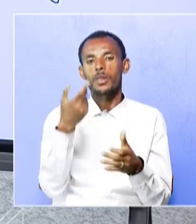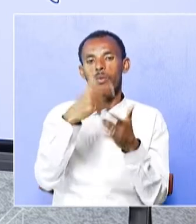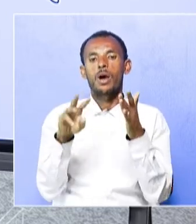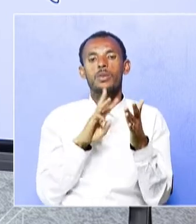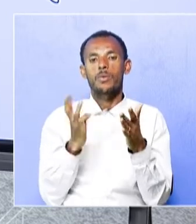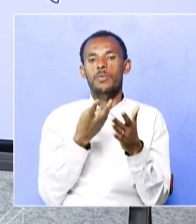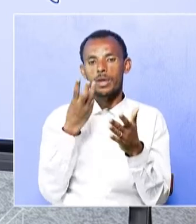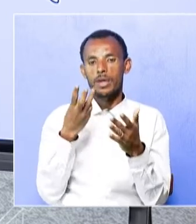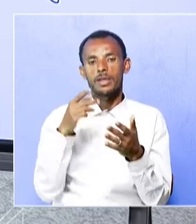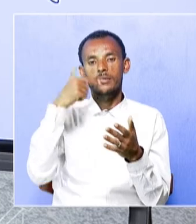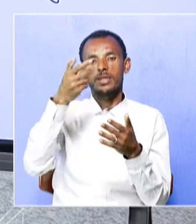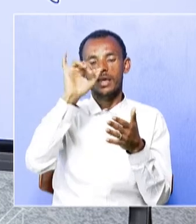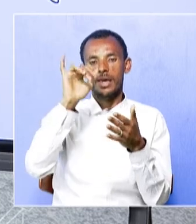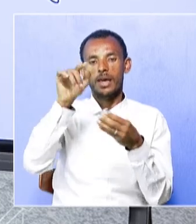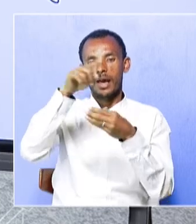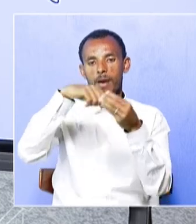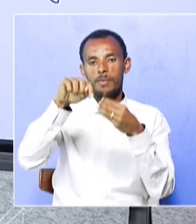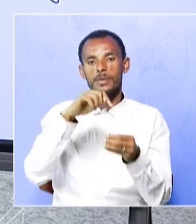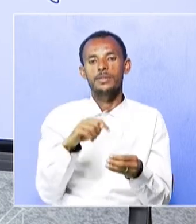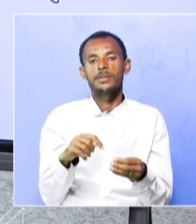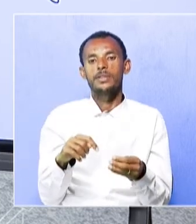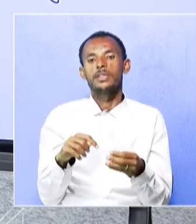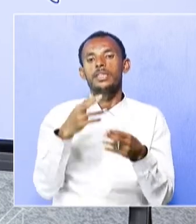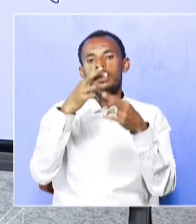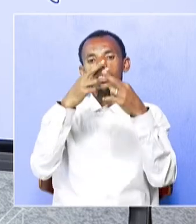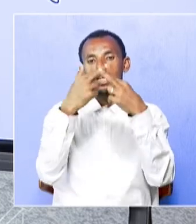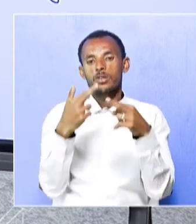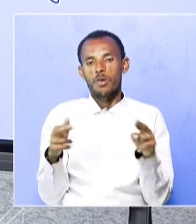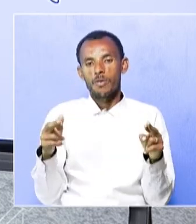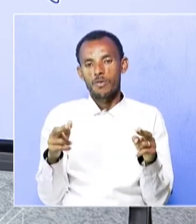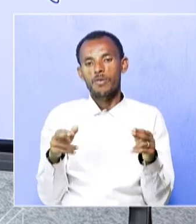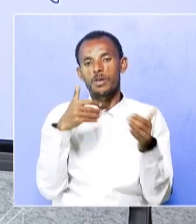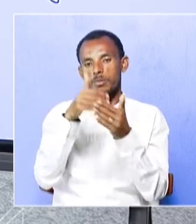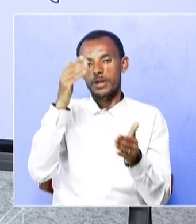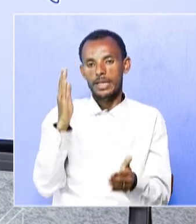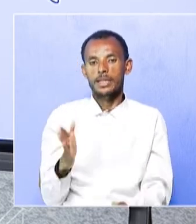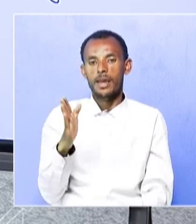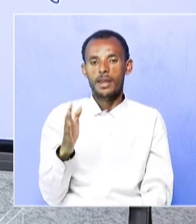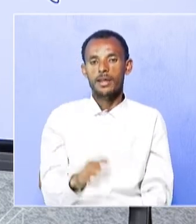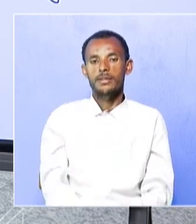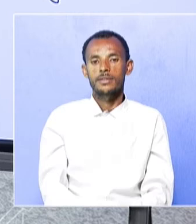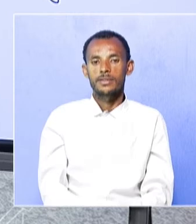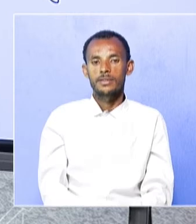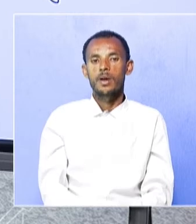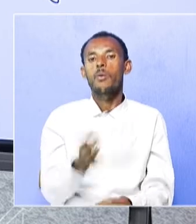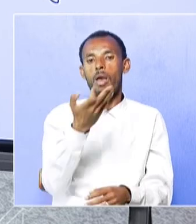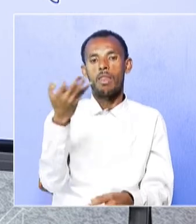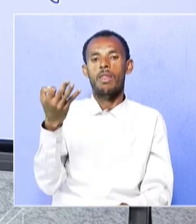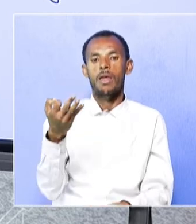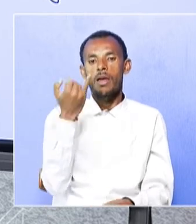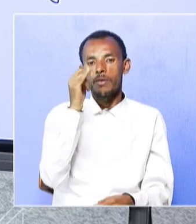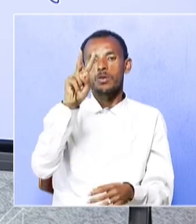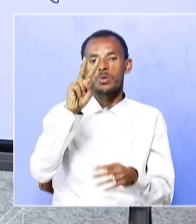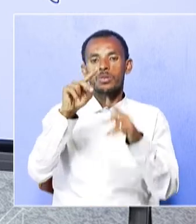what we can say about the ratio of their corresponding sides? Well, if